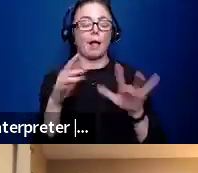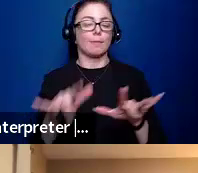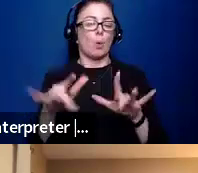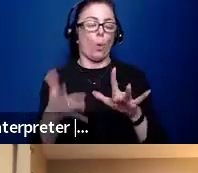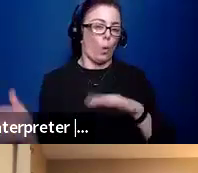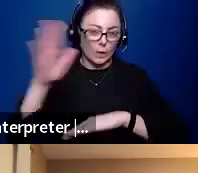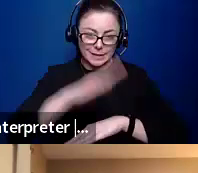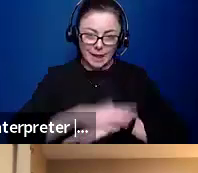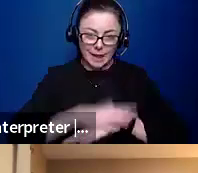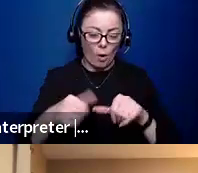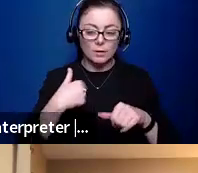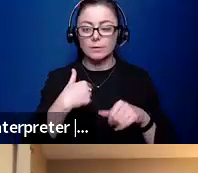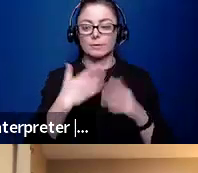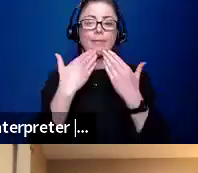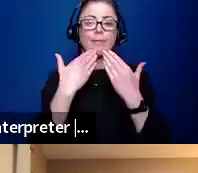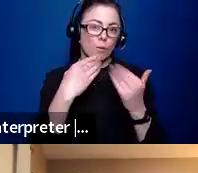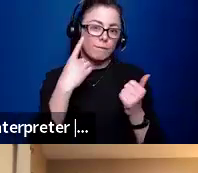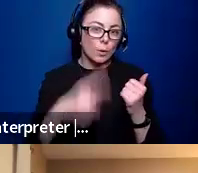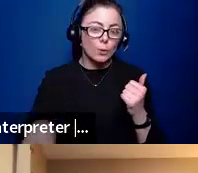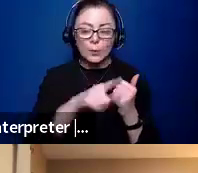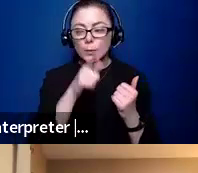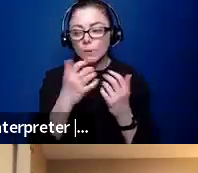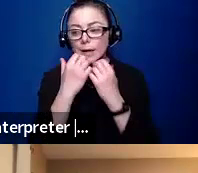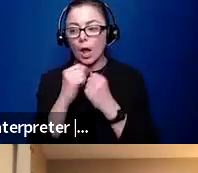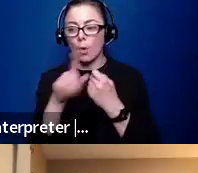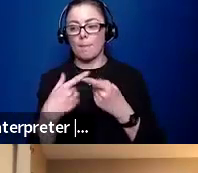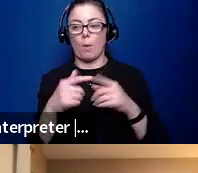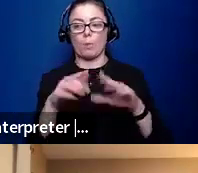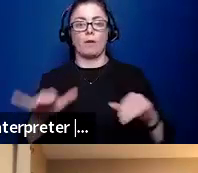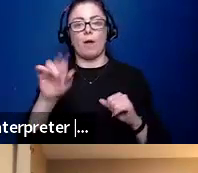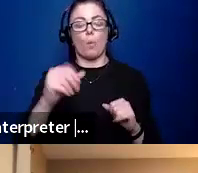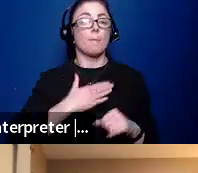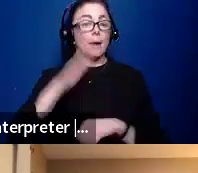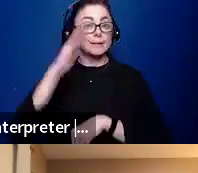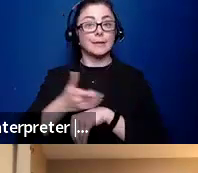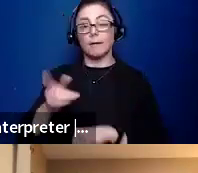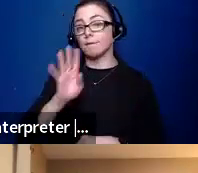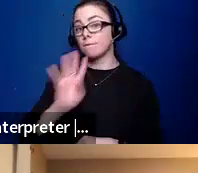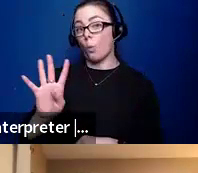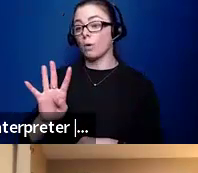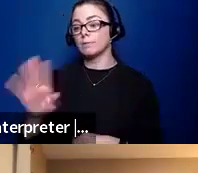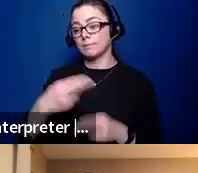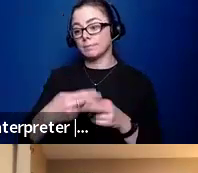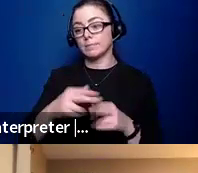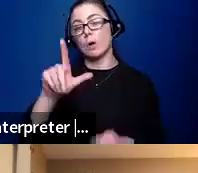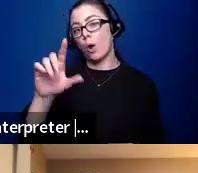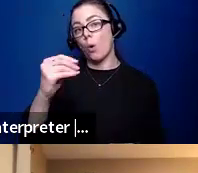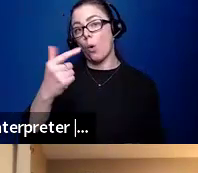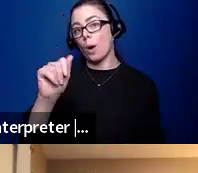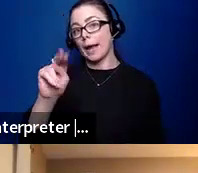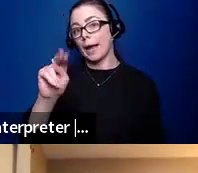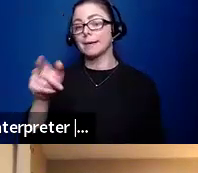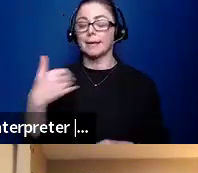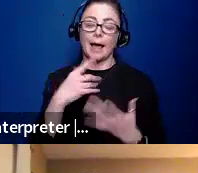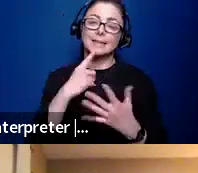thank you to all of you that care about the children of Iowa. My son is 4 years old. His name is Logan. He had a pretty significant speech delay.